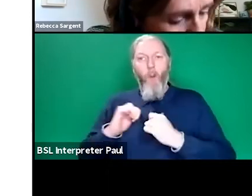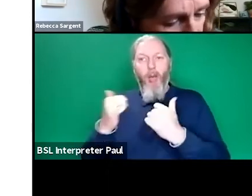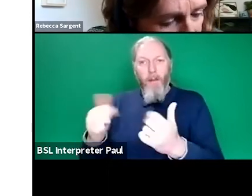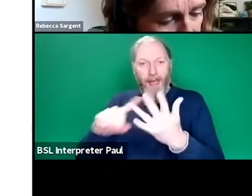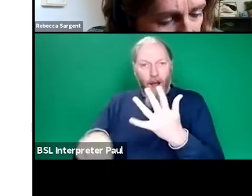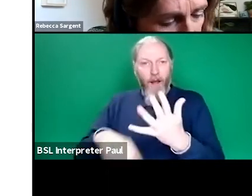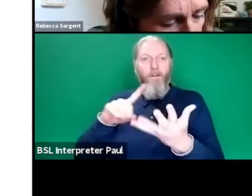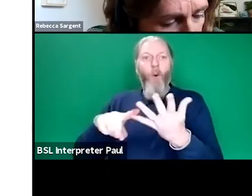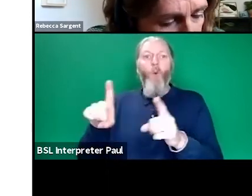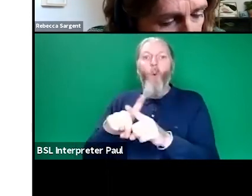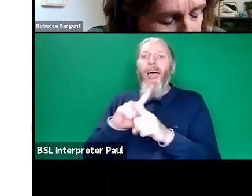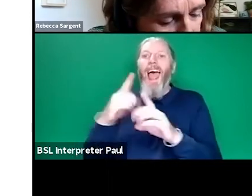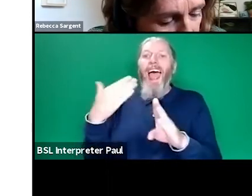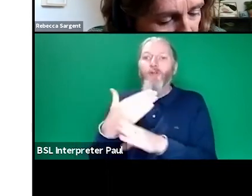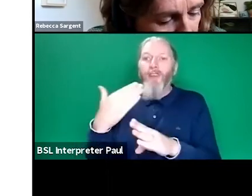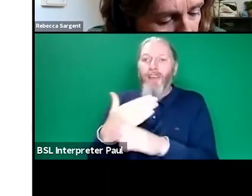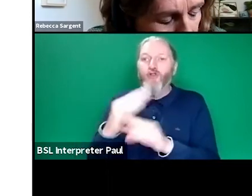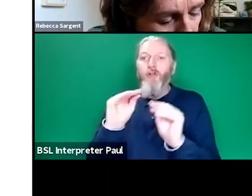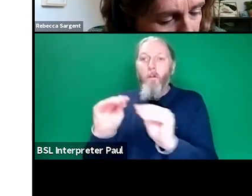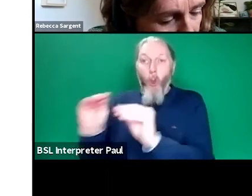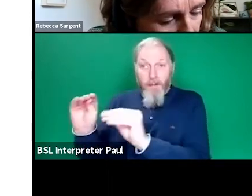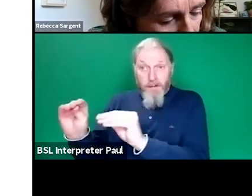and training. And